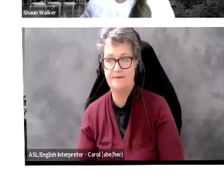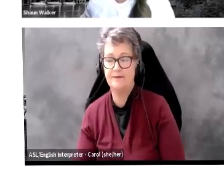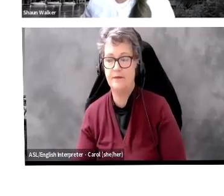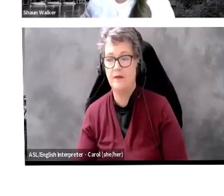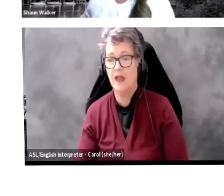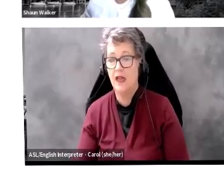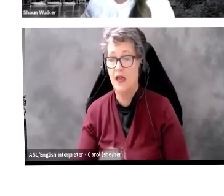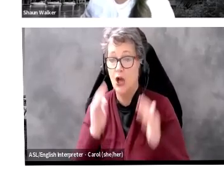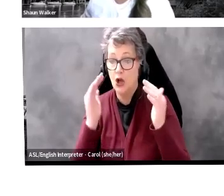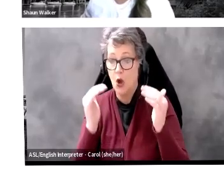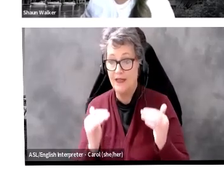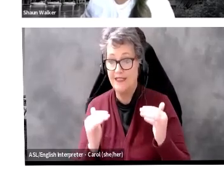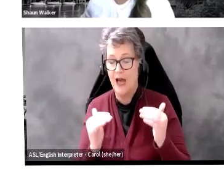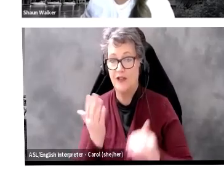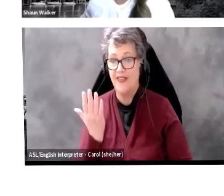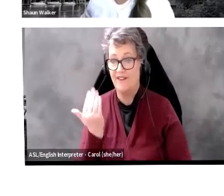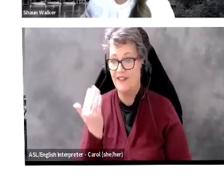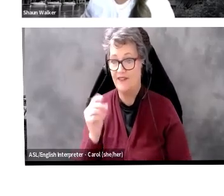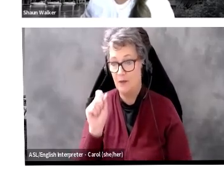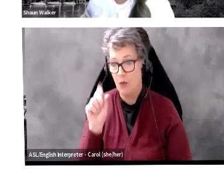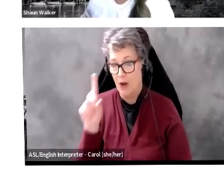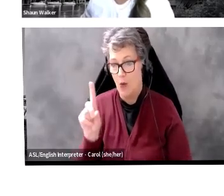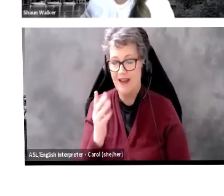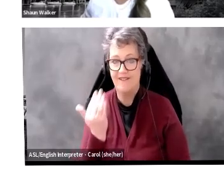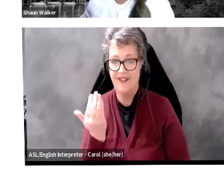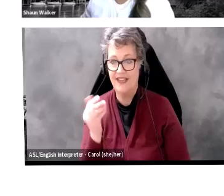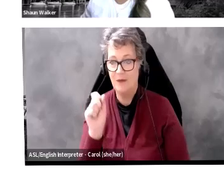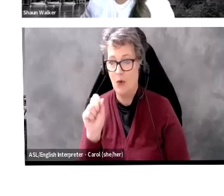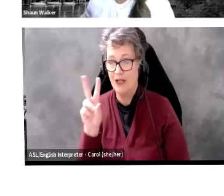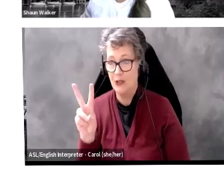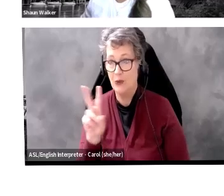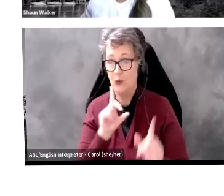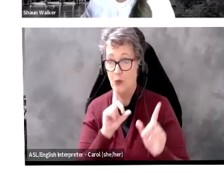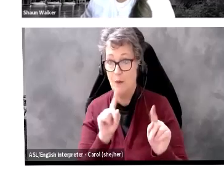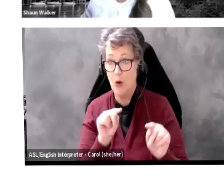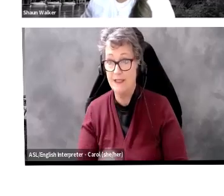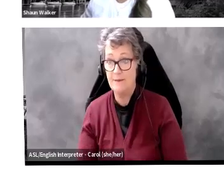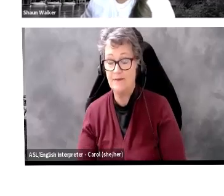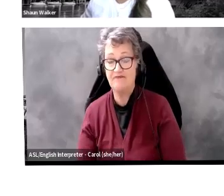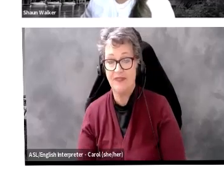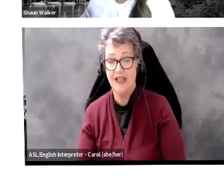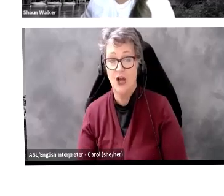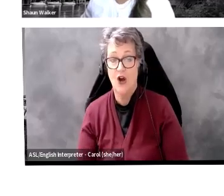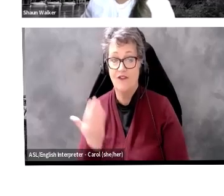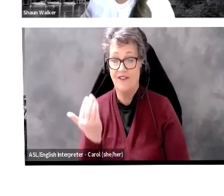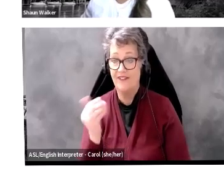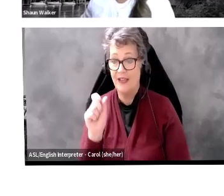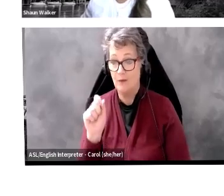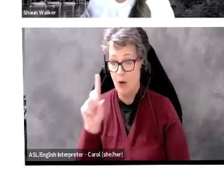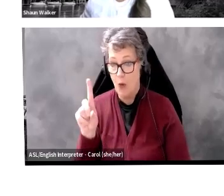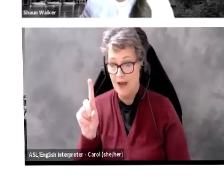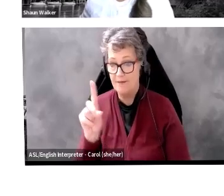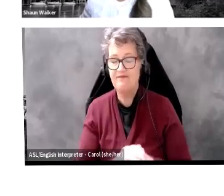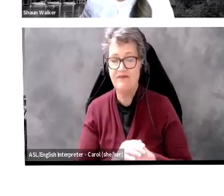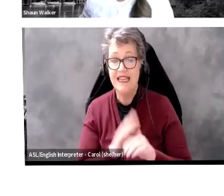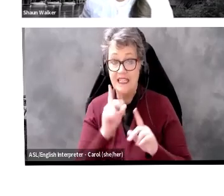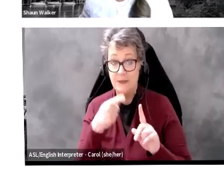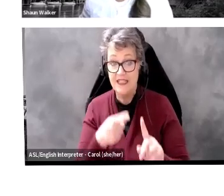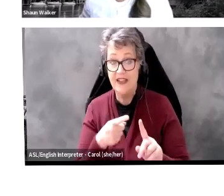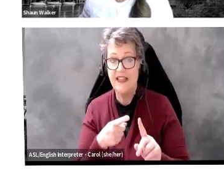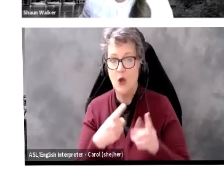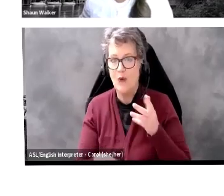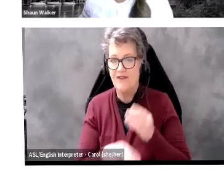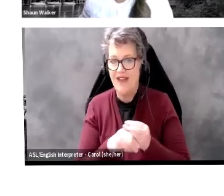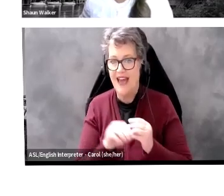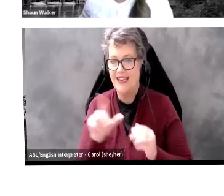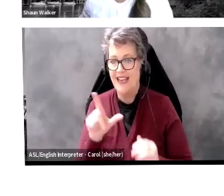Drilling down to that 15.1 and 15.2 reports. So for 15.1 specifically, we've added